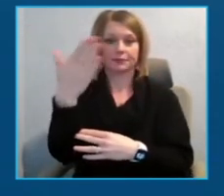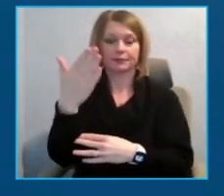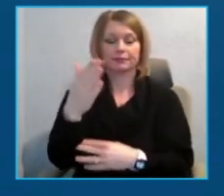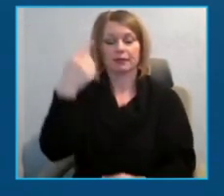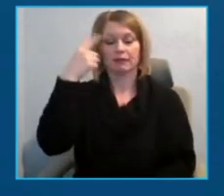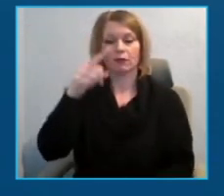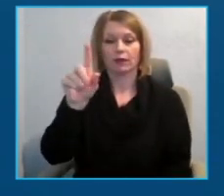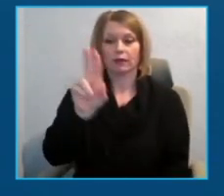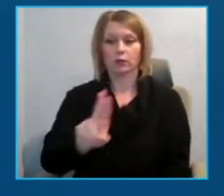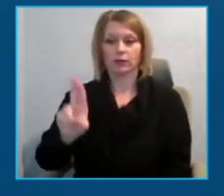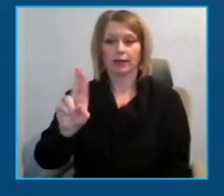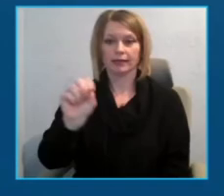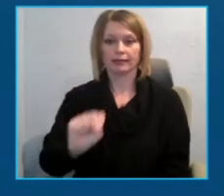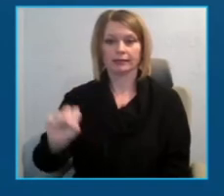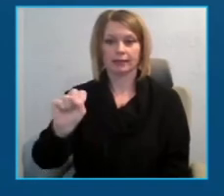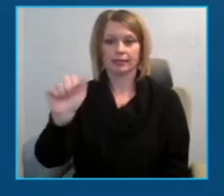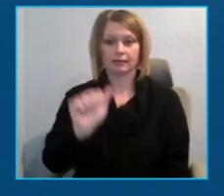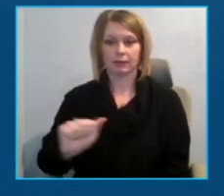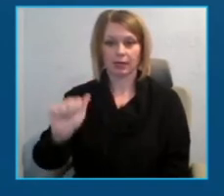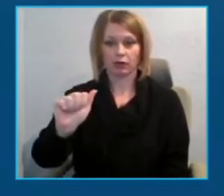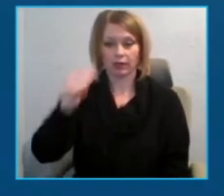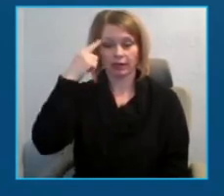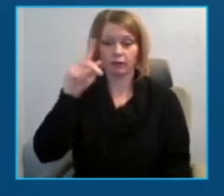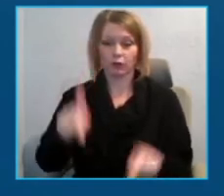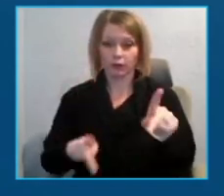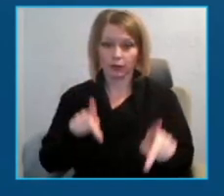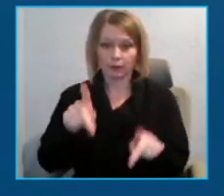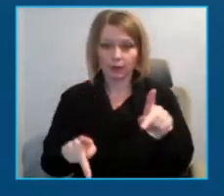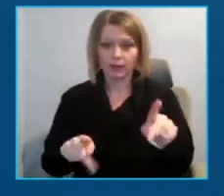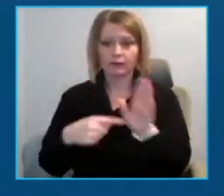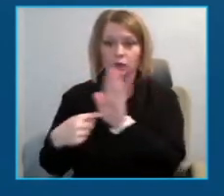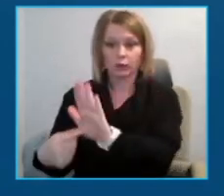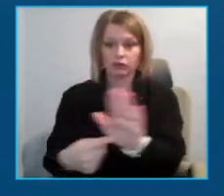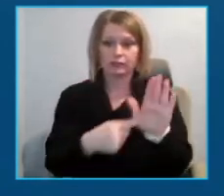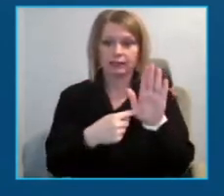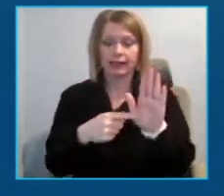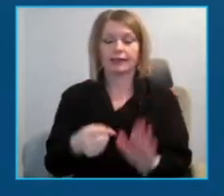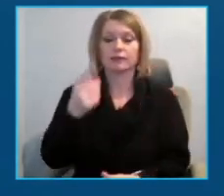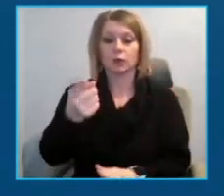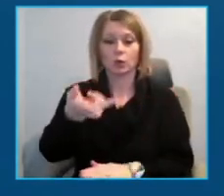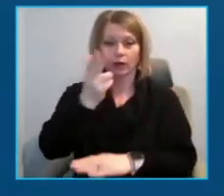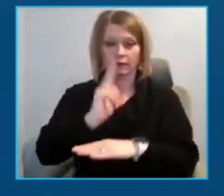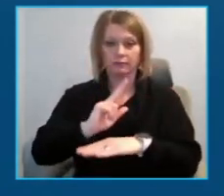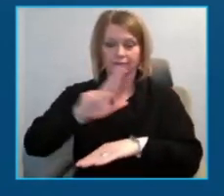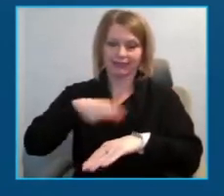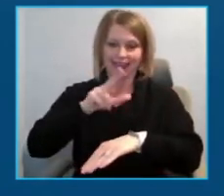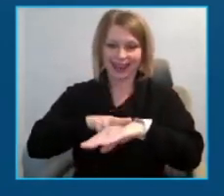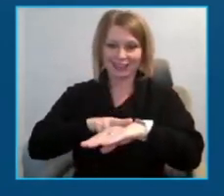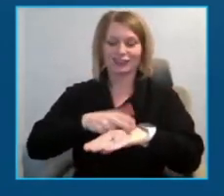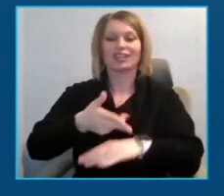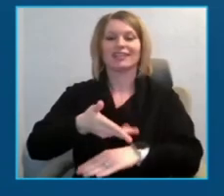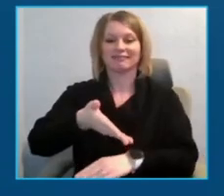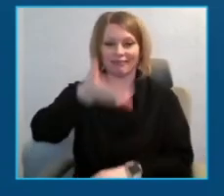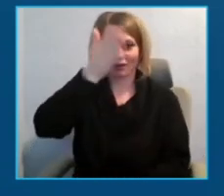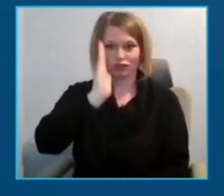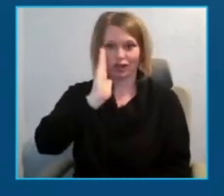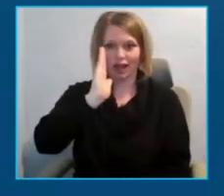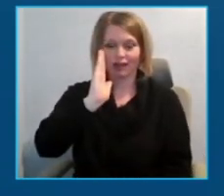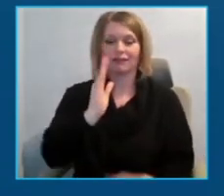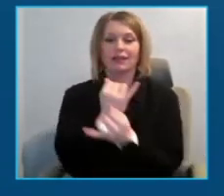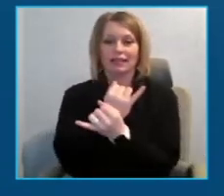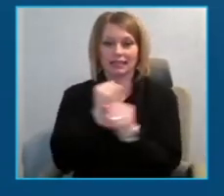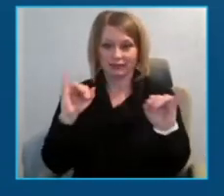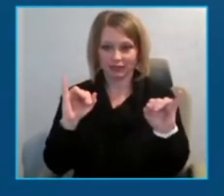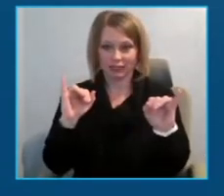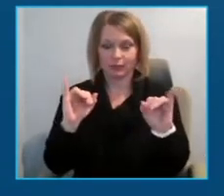America, and to the republic for which it stands, one nation, under God,